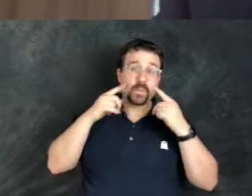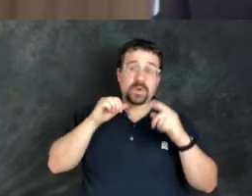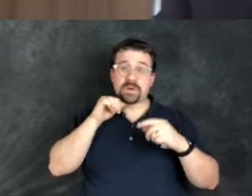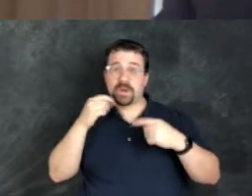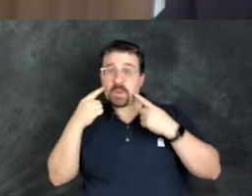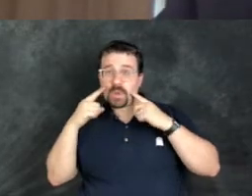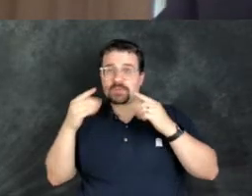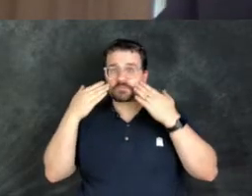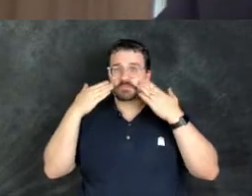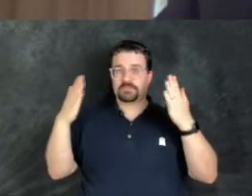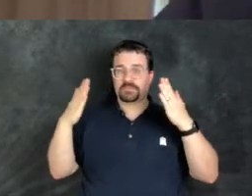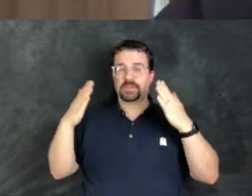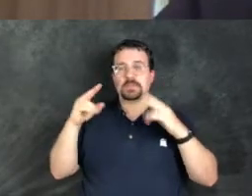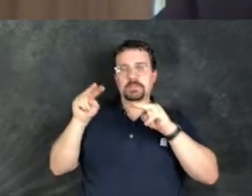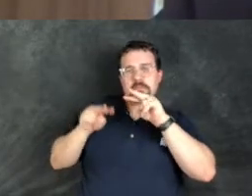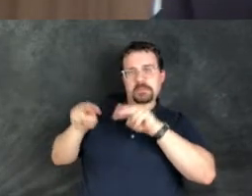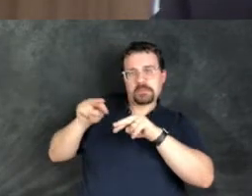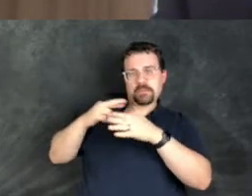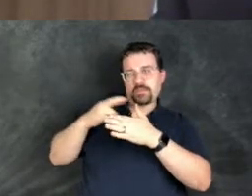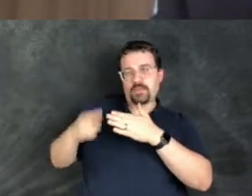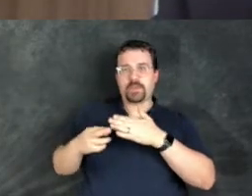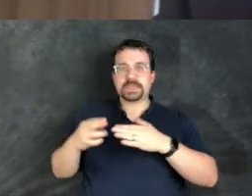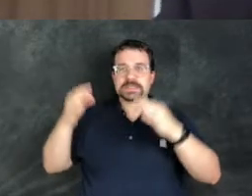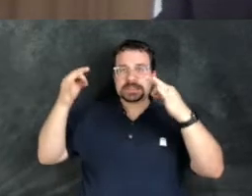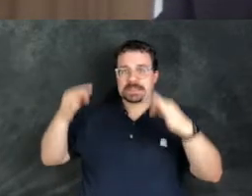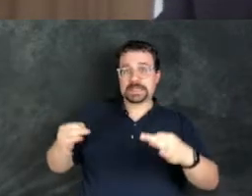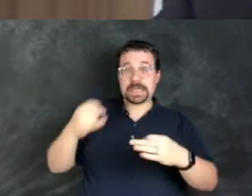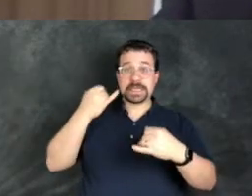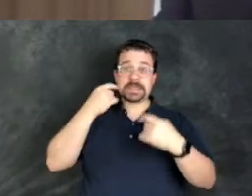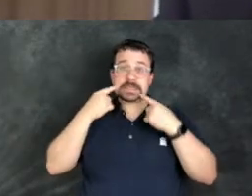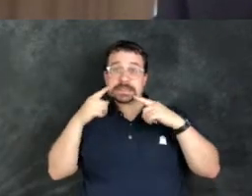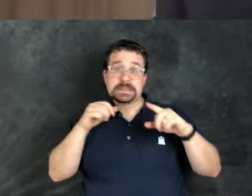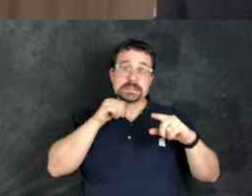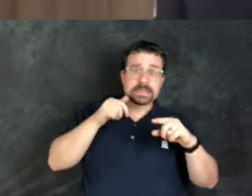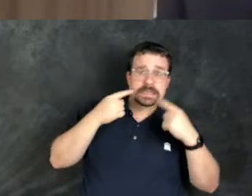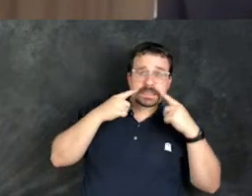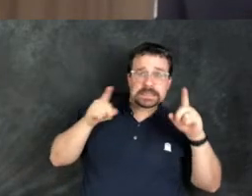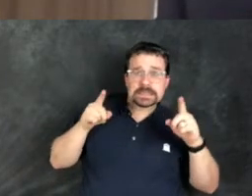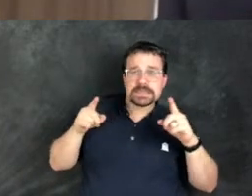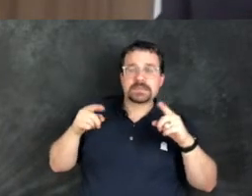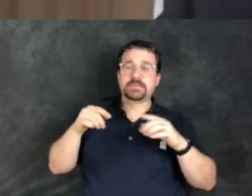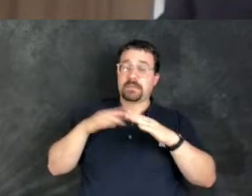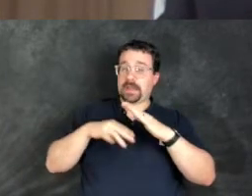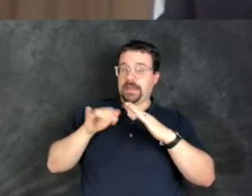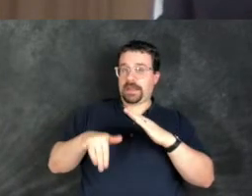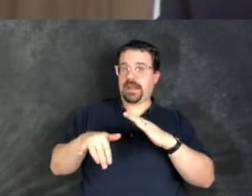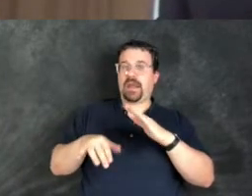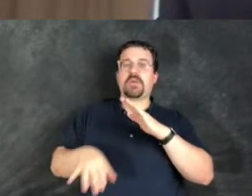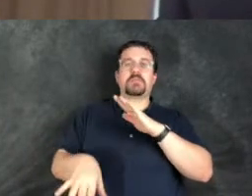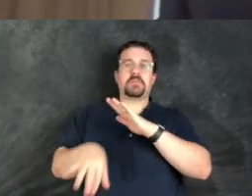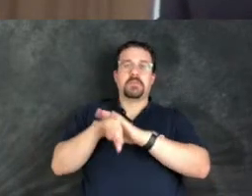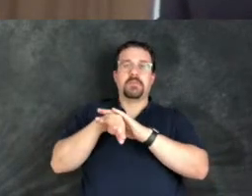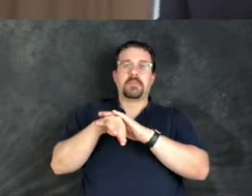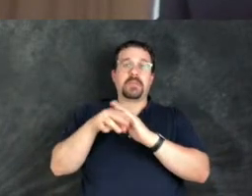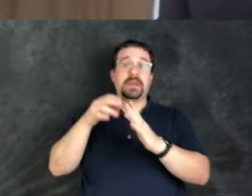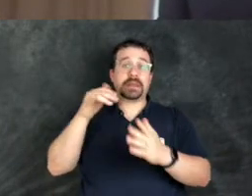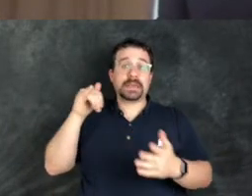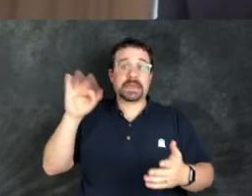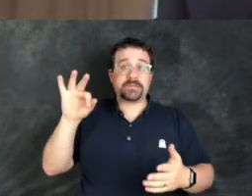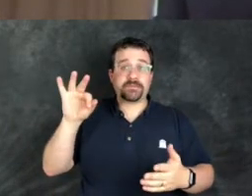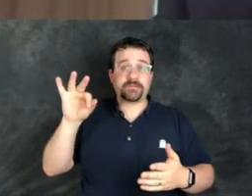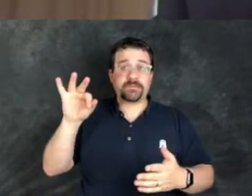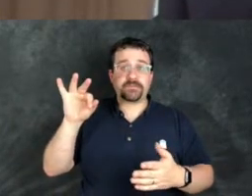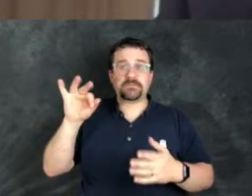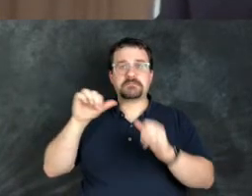to monitor the results, to determine the relative success, and then based on that, to choose whether